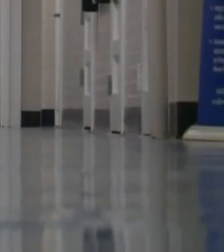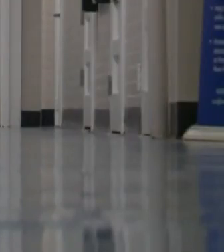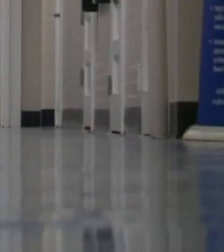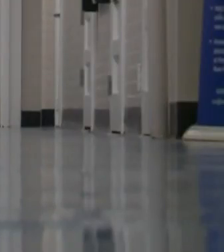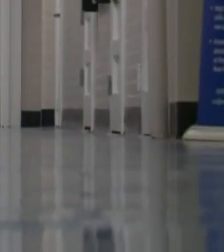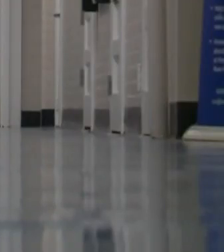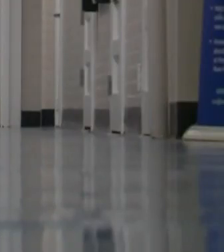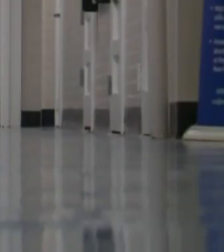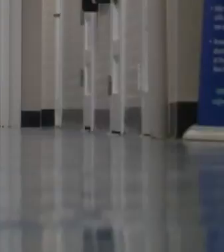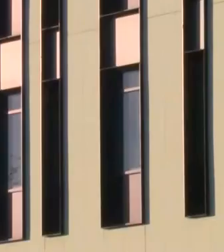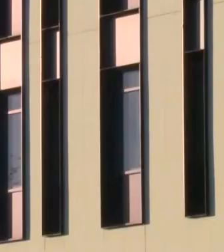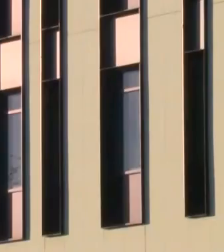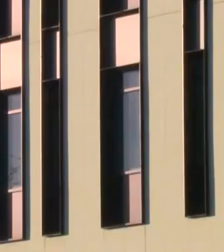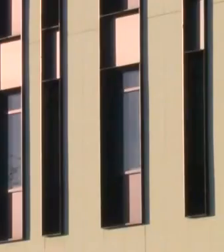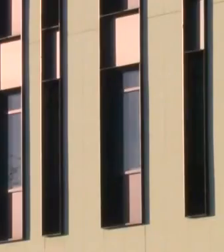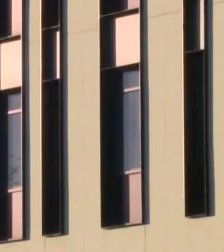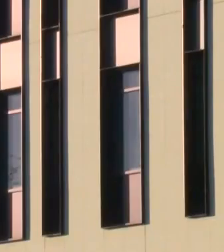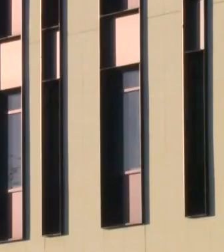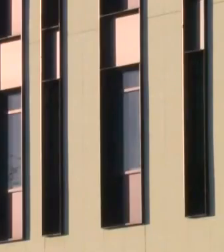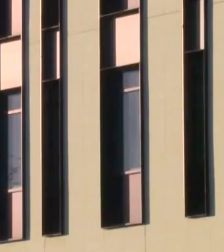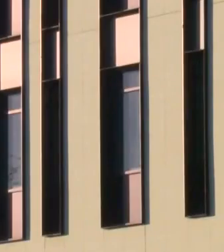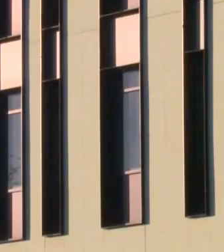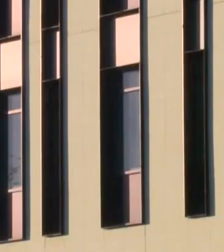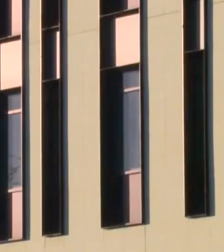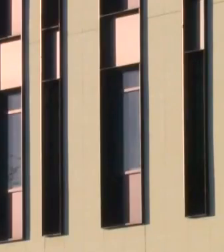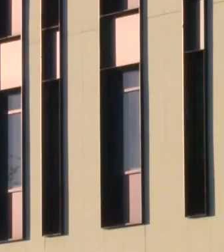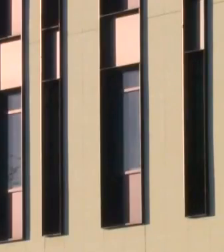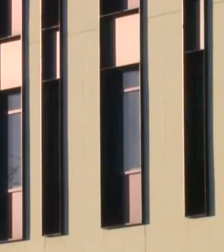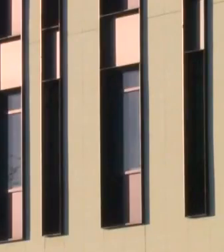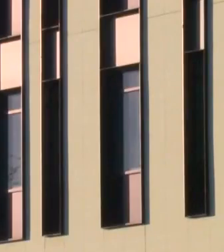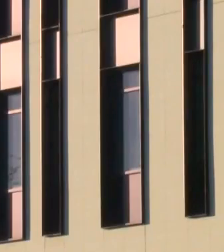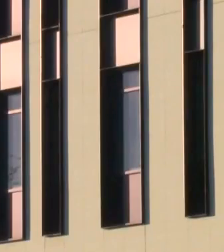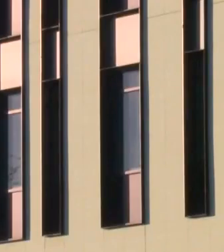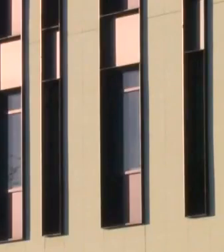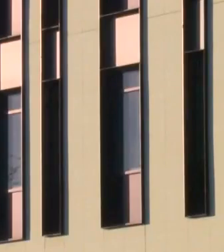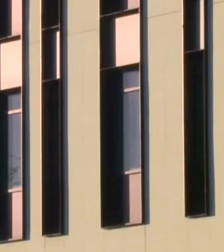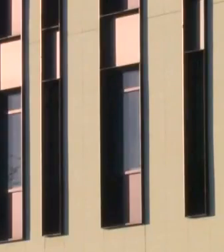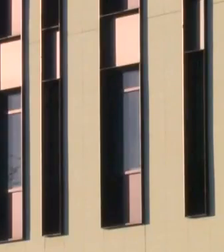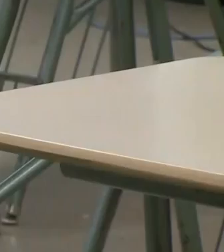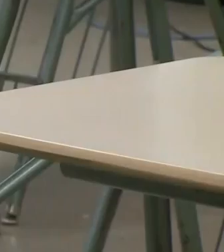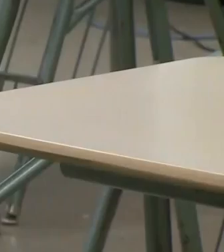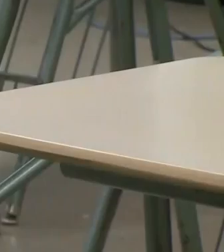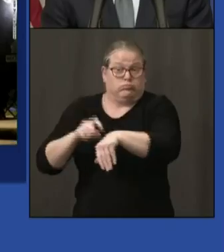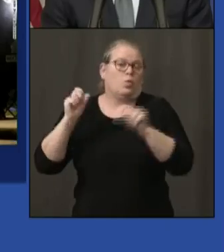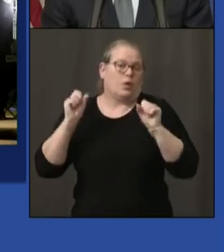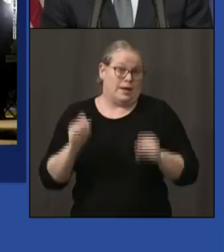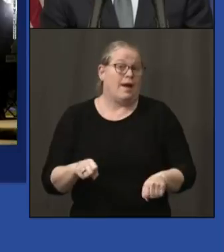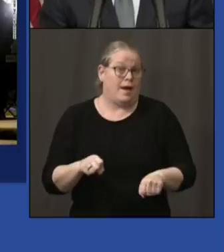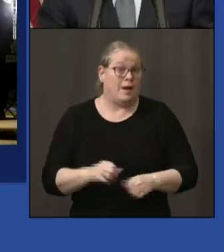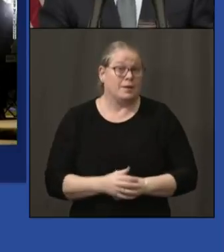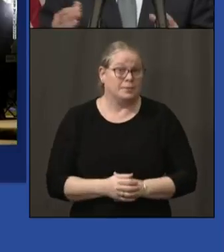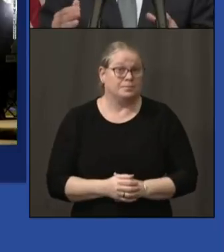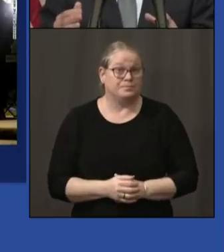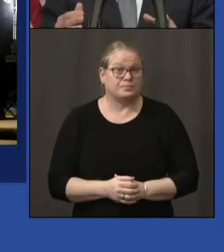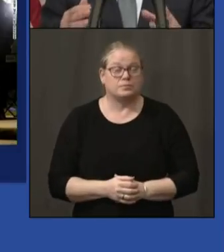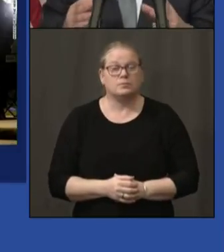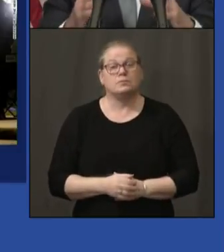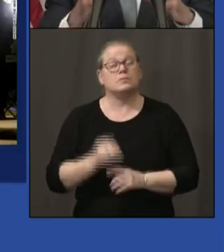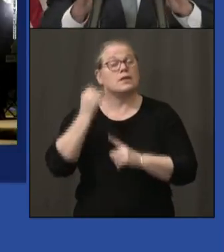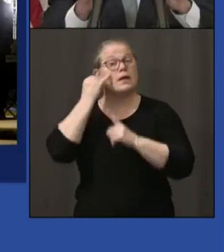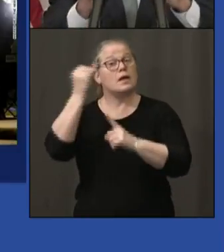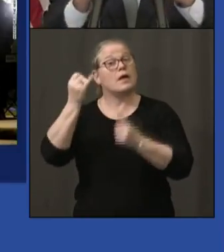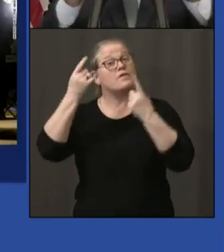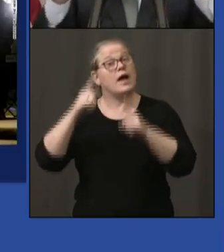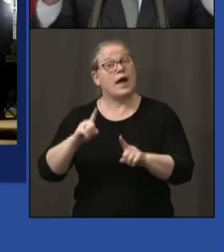he adds the state's allocation committee will officially decide who falls under phase one B. If we finally do have additional